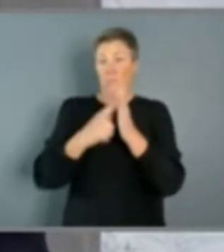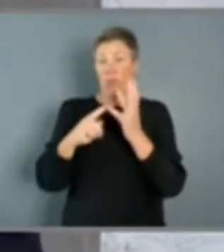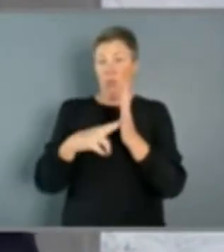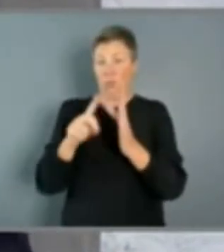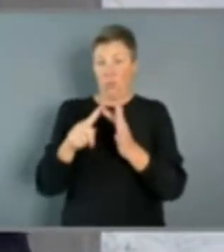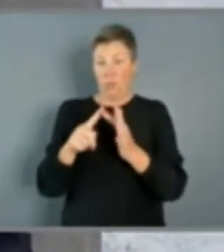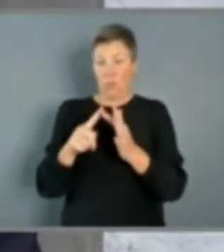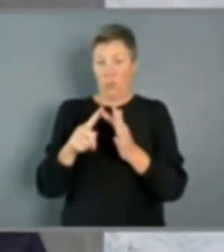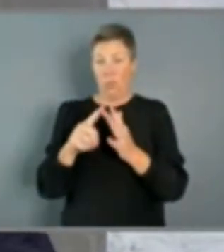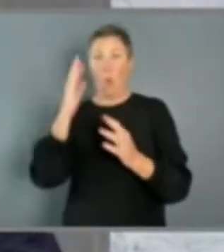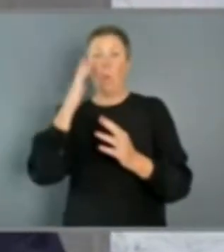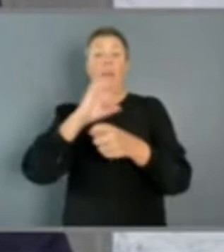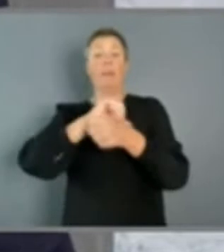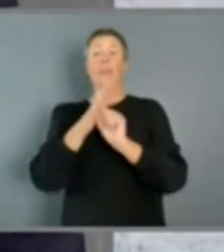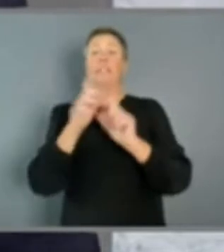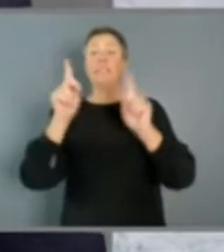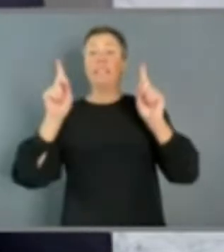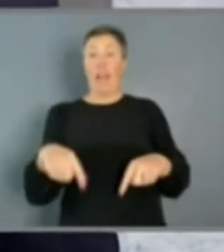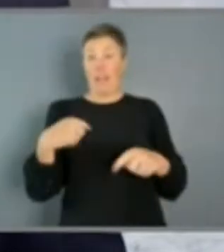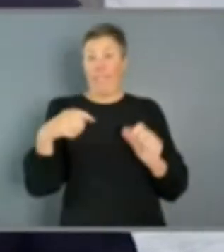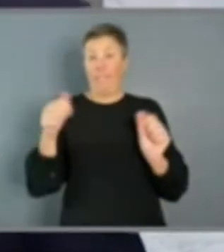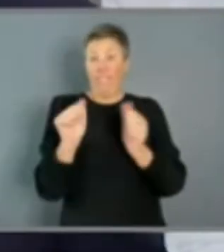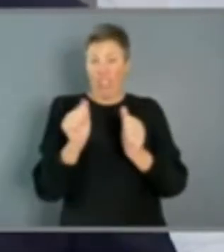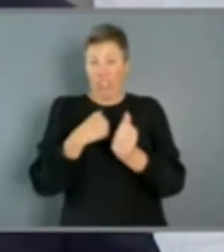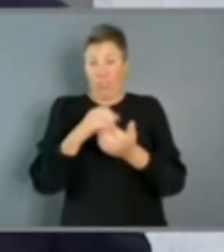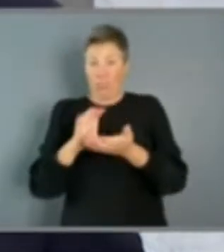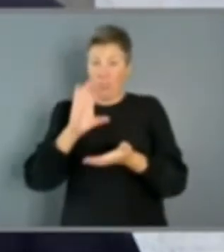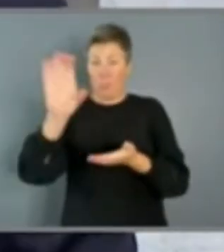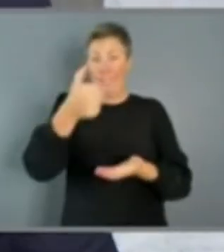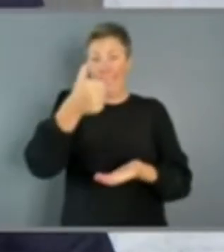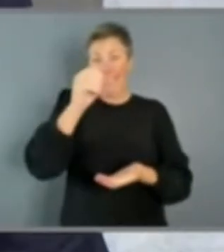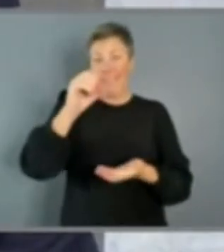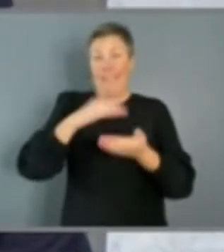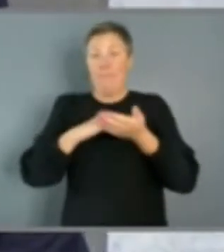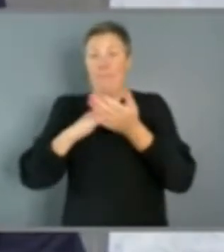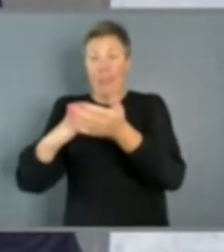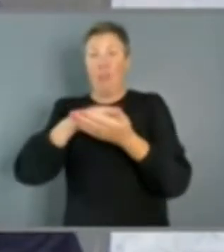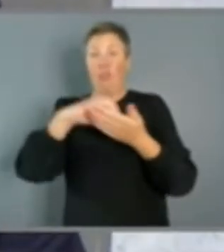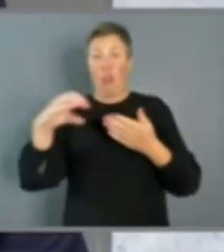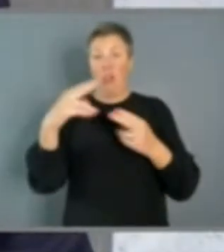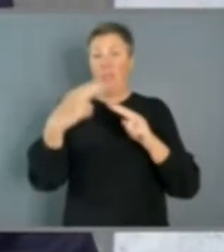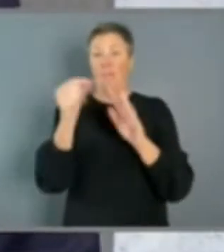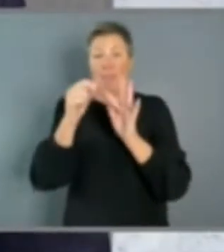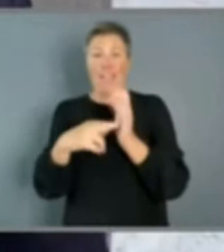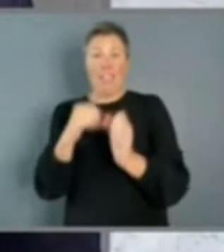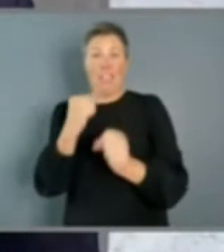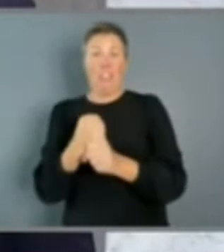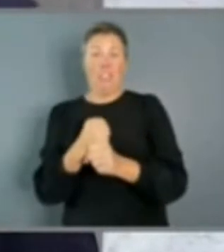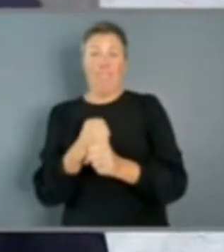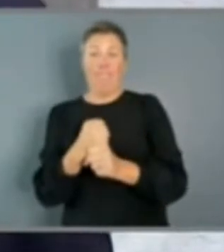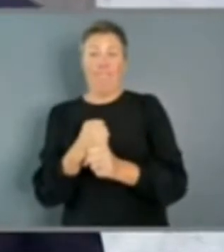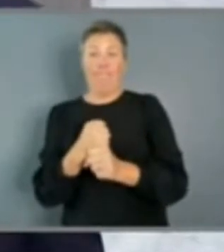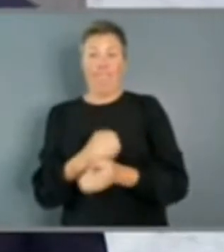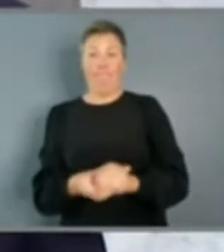beginning of this pandemic, we've already provided well over $60 million in assistance to PNG to respond to this crisis. They're